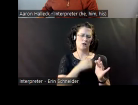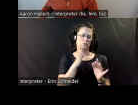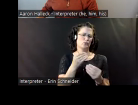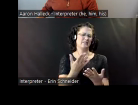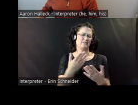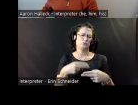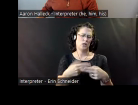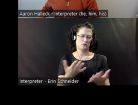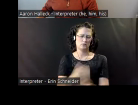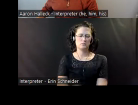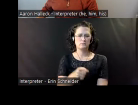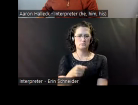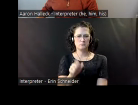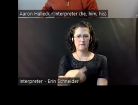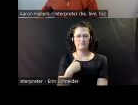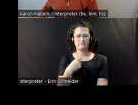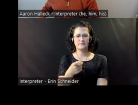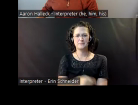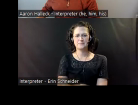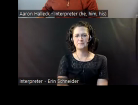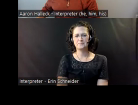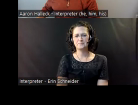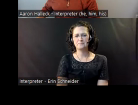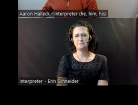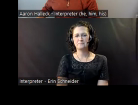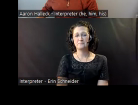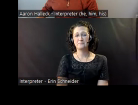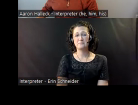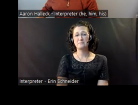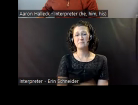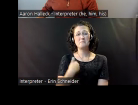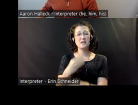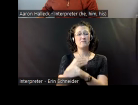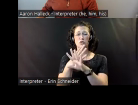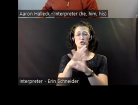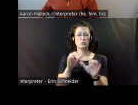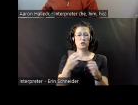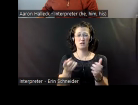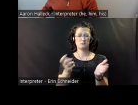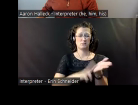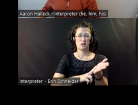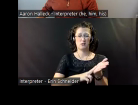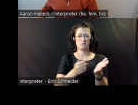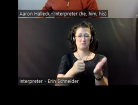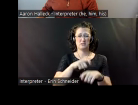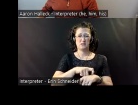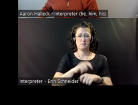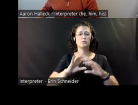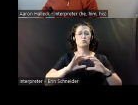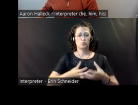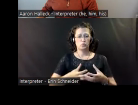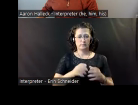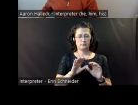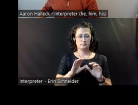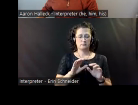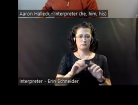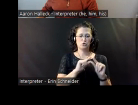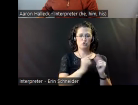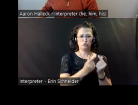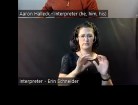presentation. We do virtual classes that individuals can sign up all the time. We do group classes as well. And we're offering